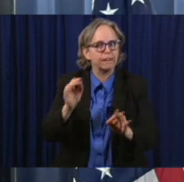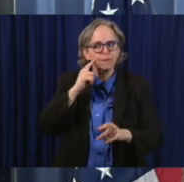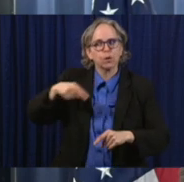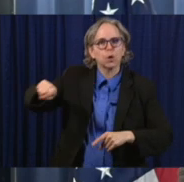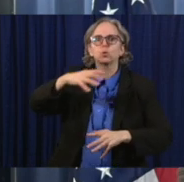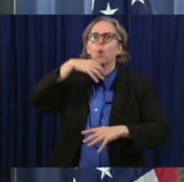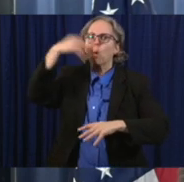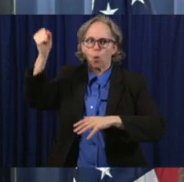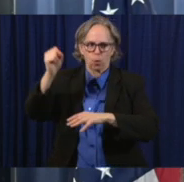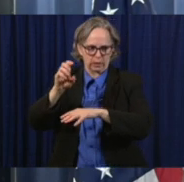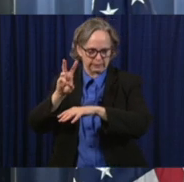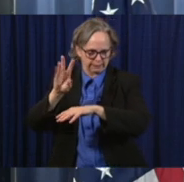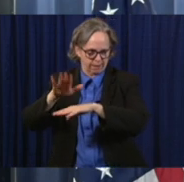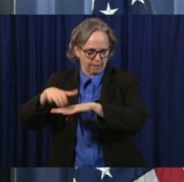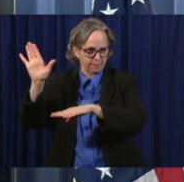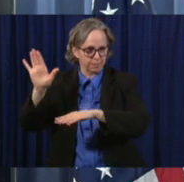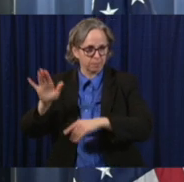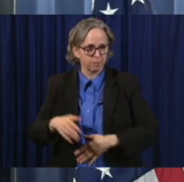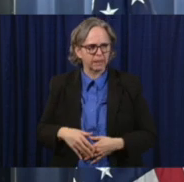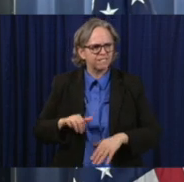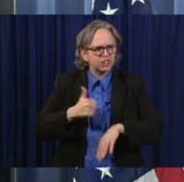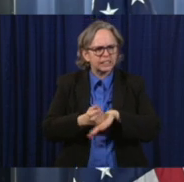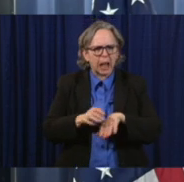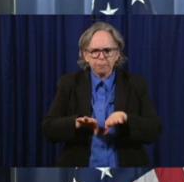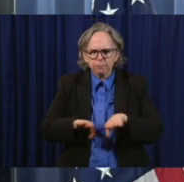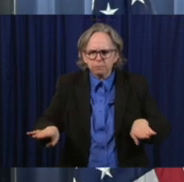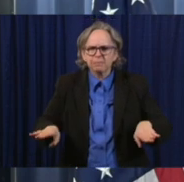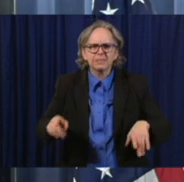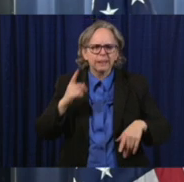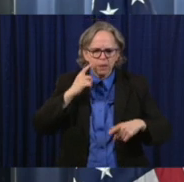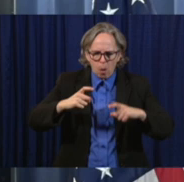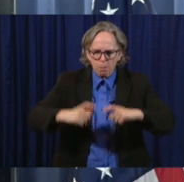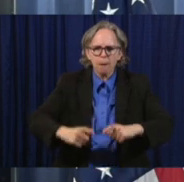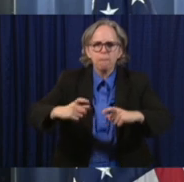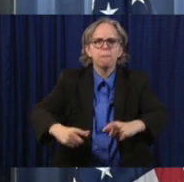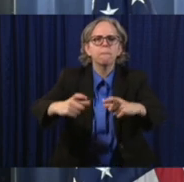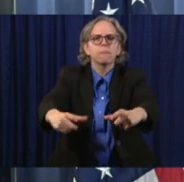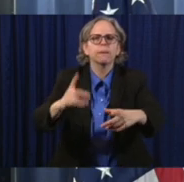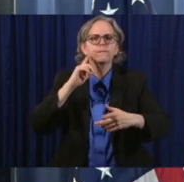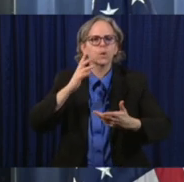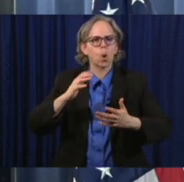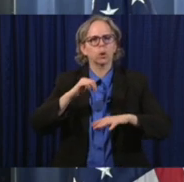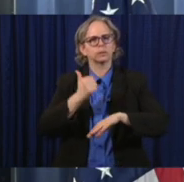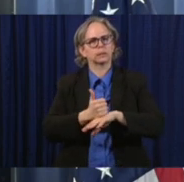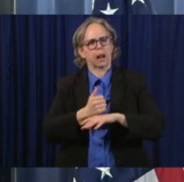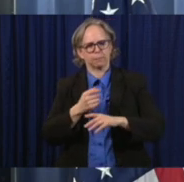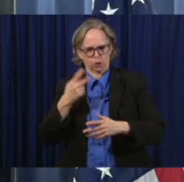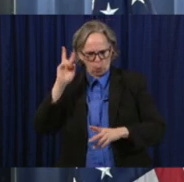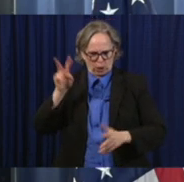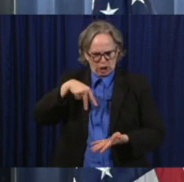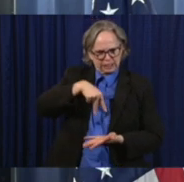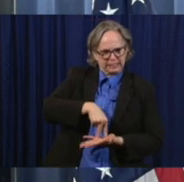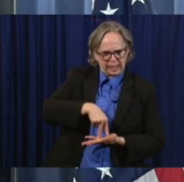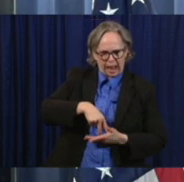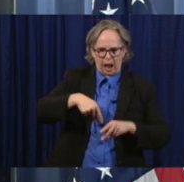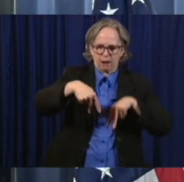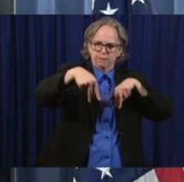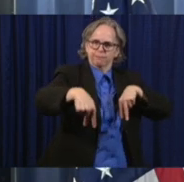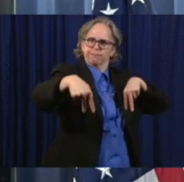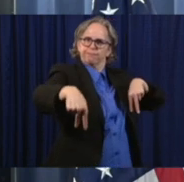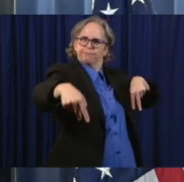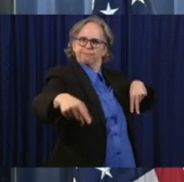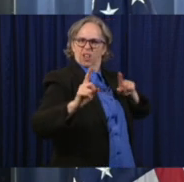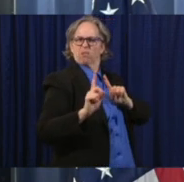apart in the shop to help customers gauge their space from each other. And they've